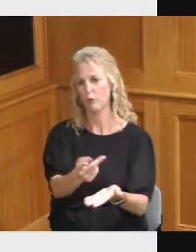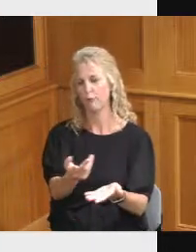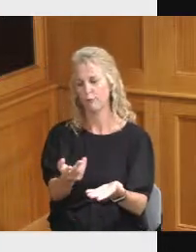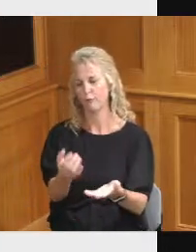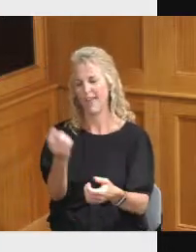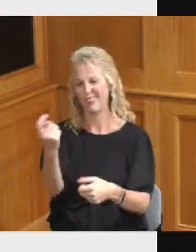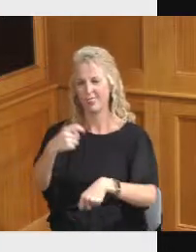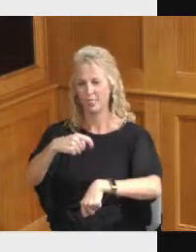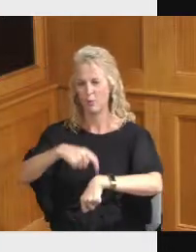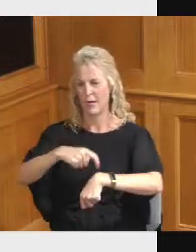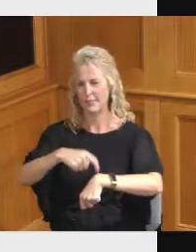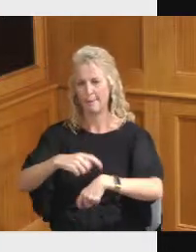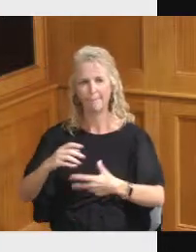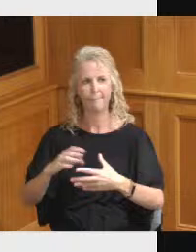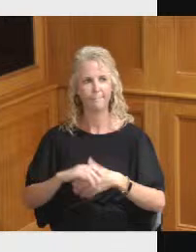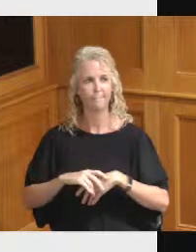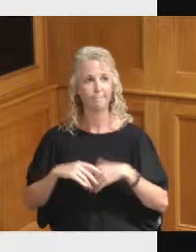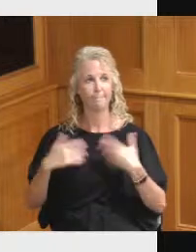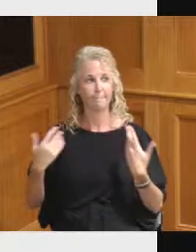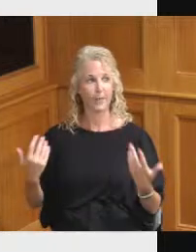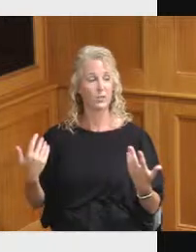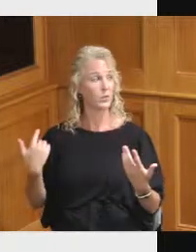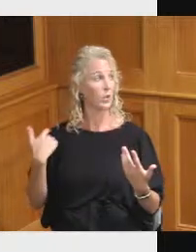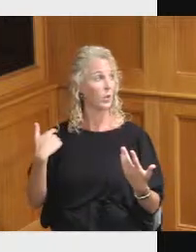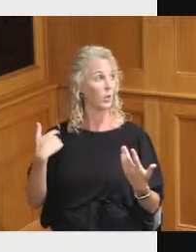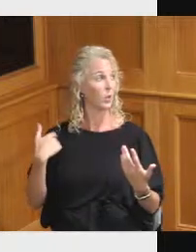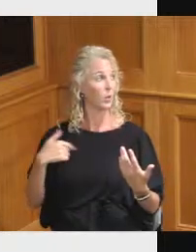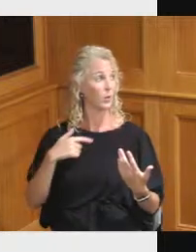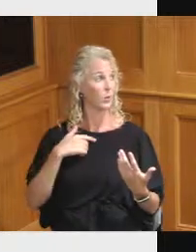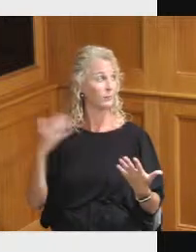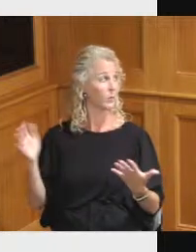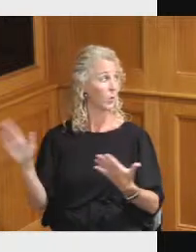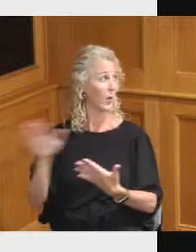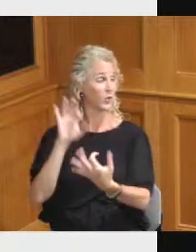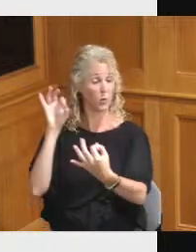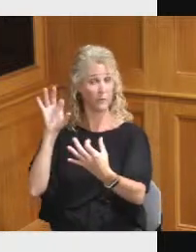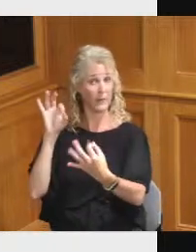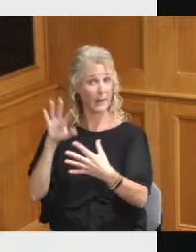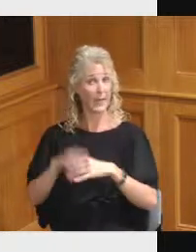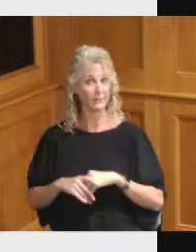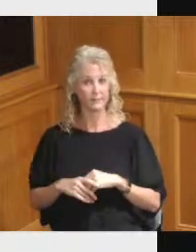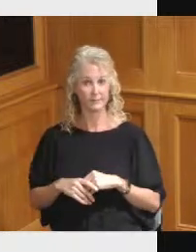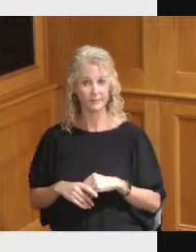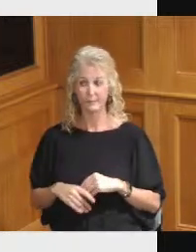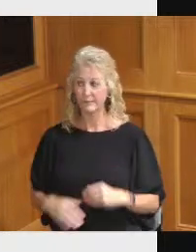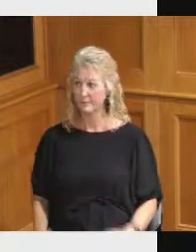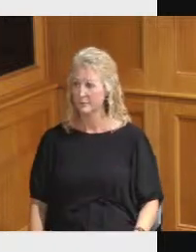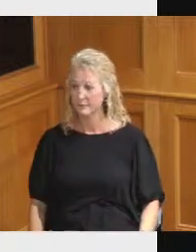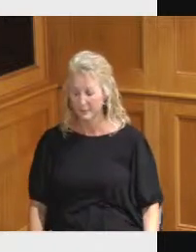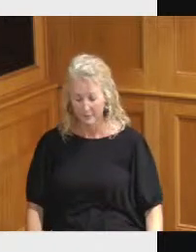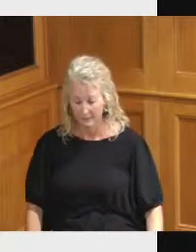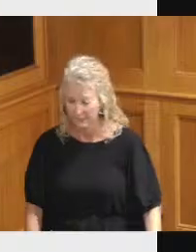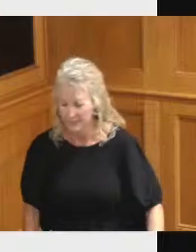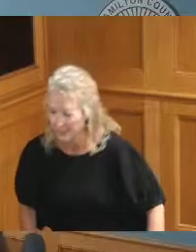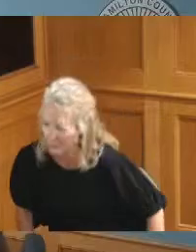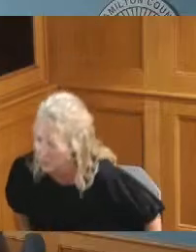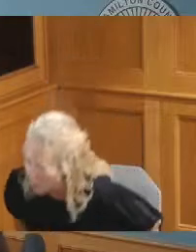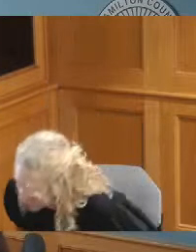appropriate time. So we are looking for feedback and questions. Thank you. Very good. Thank you very